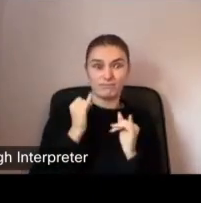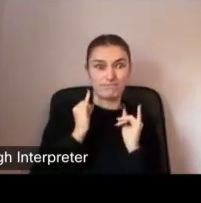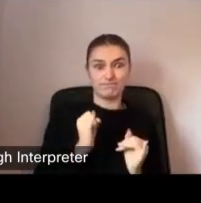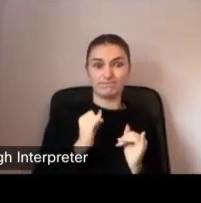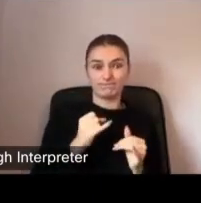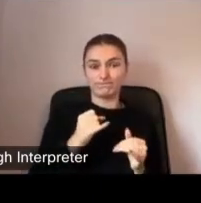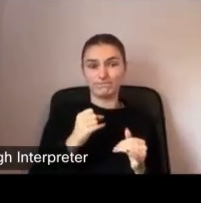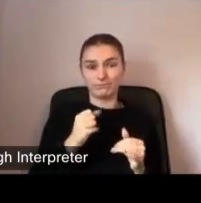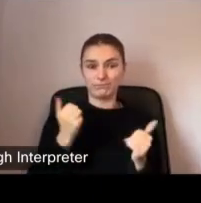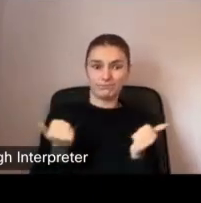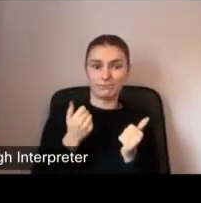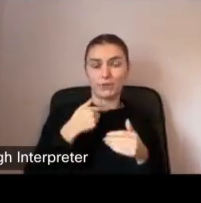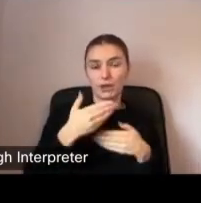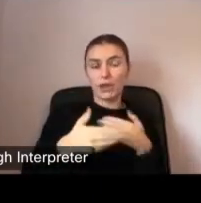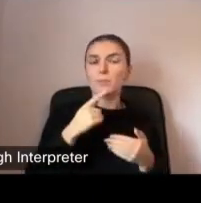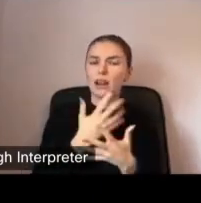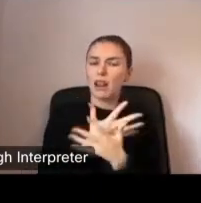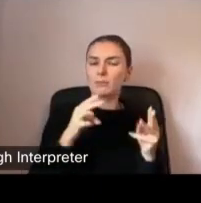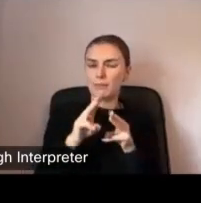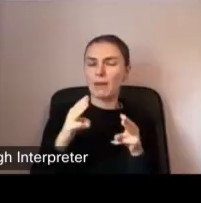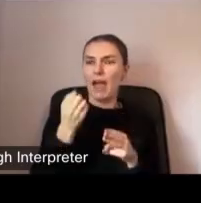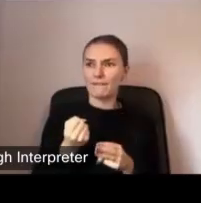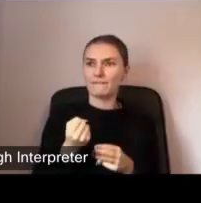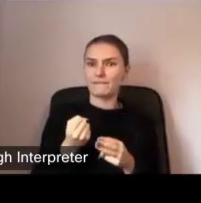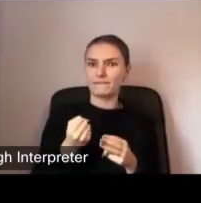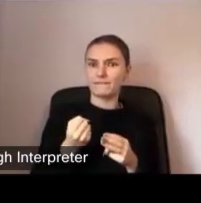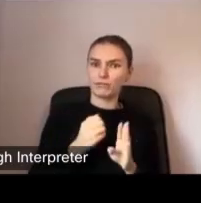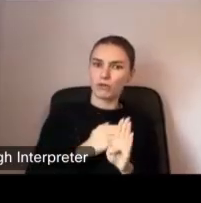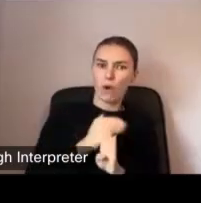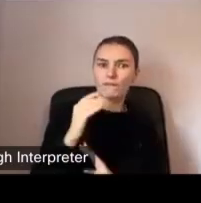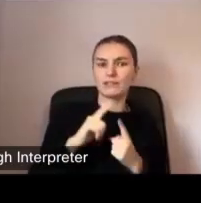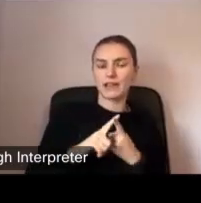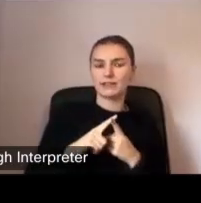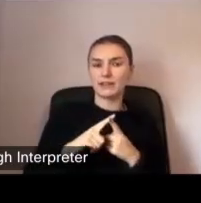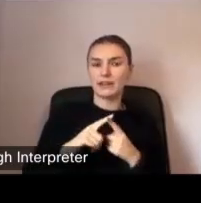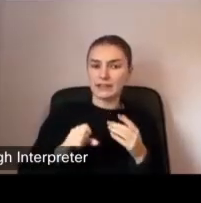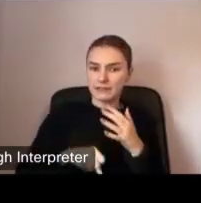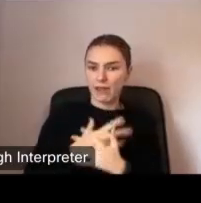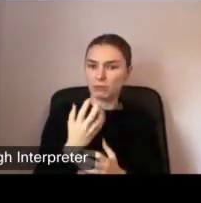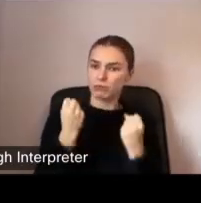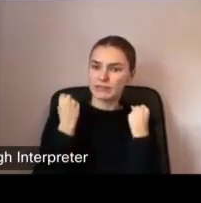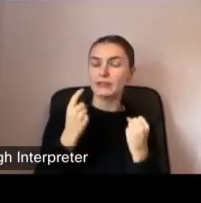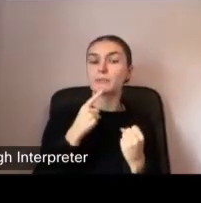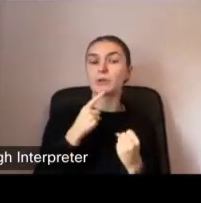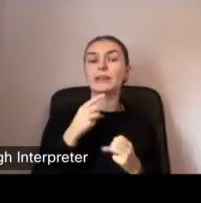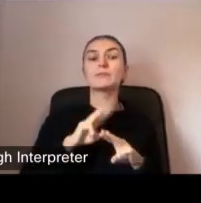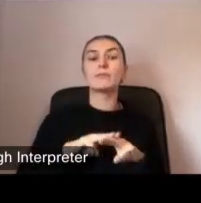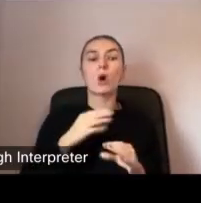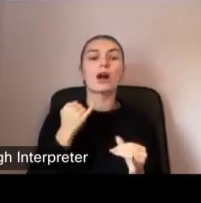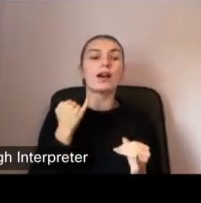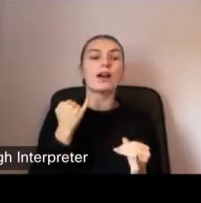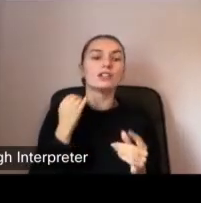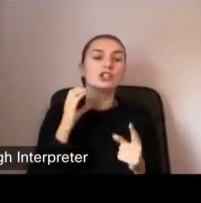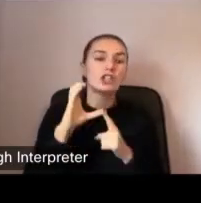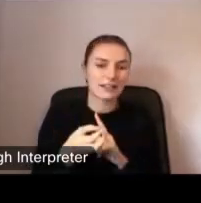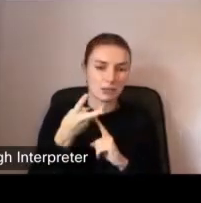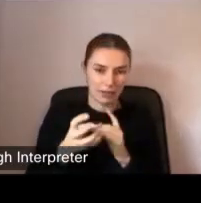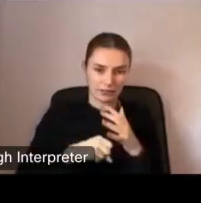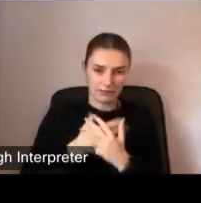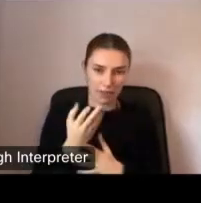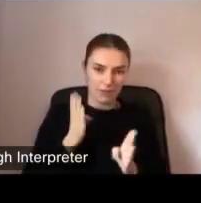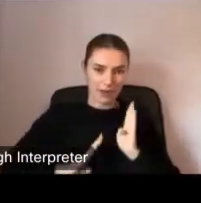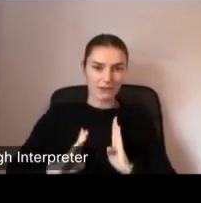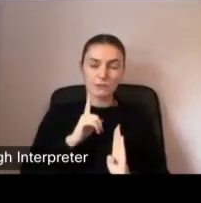and recover and develop a resilience. It's just you're more likely to develop those behaviors. I don't know if you don't develop those